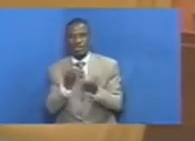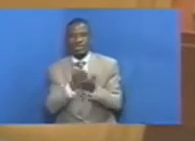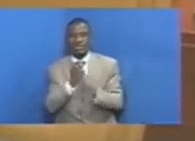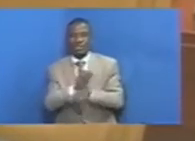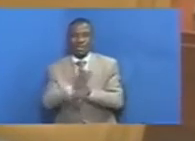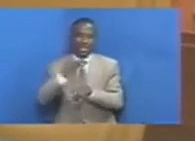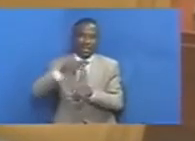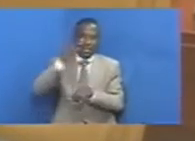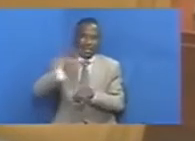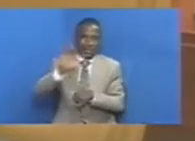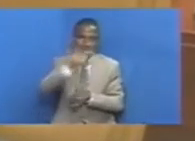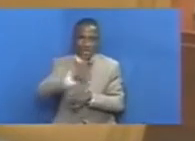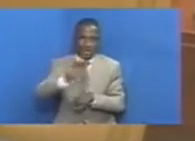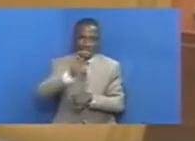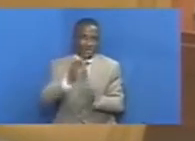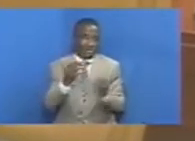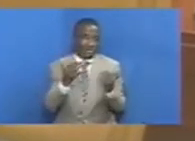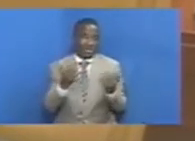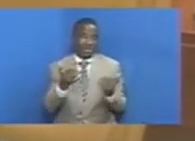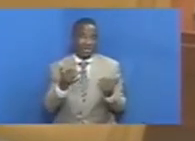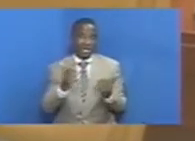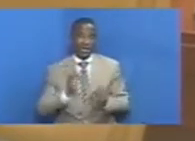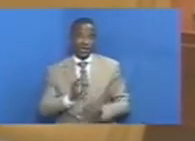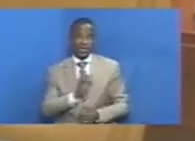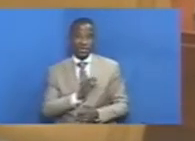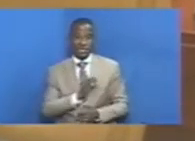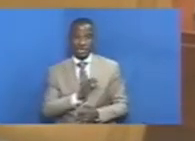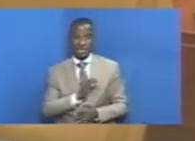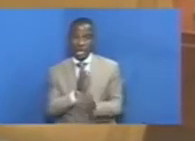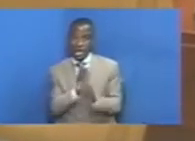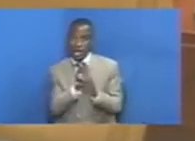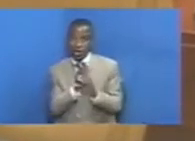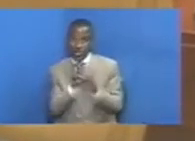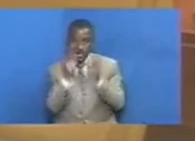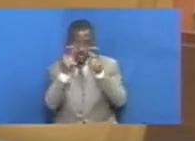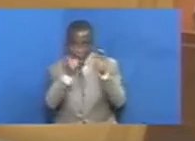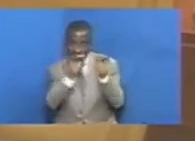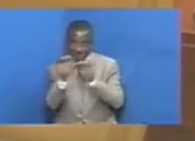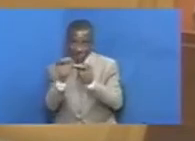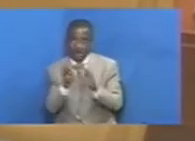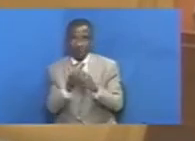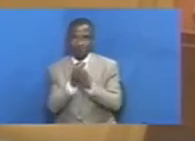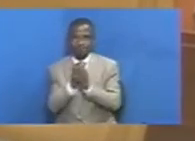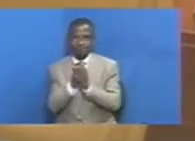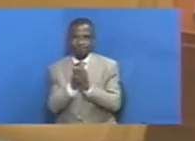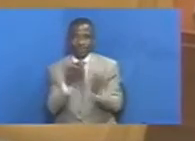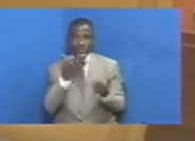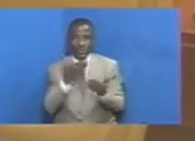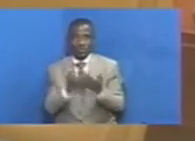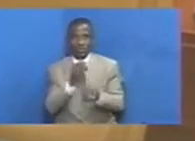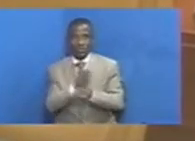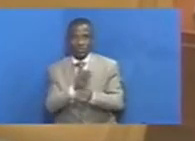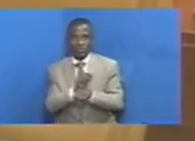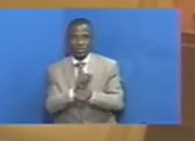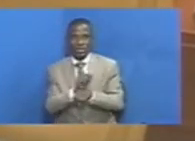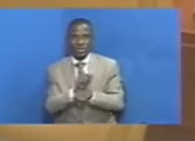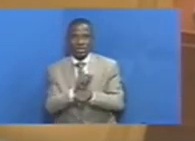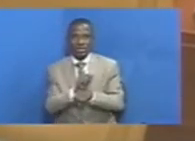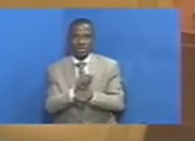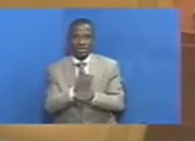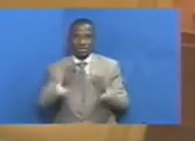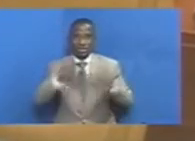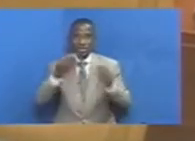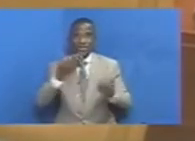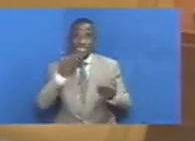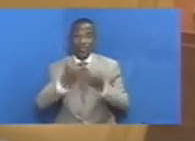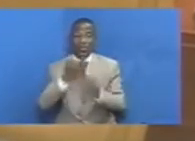region. Mr. Speaker, your committee, after careful observations and appreciation, the need for increased reliability of the supply by the